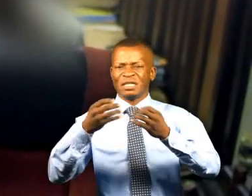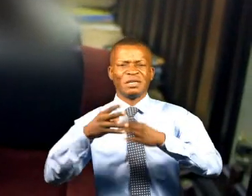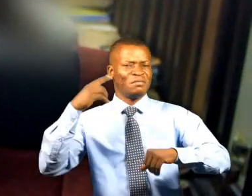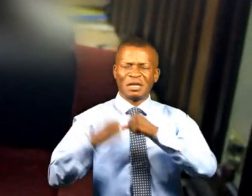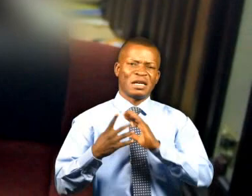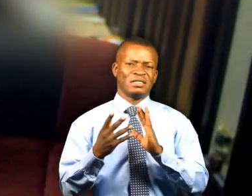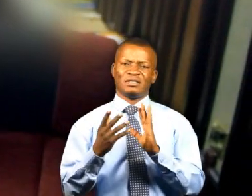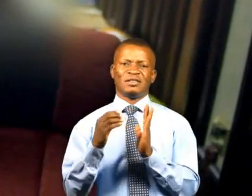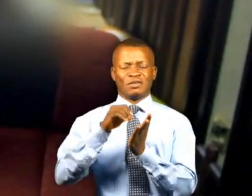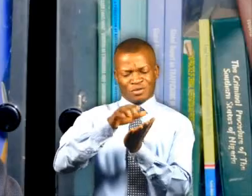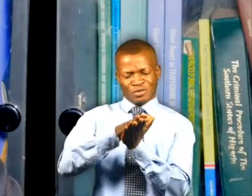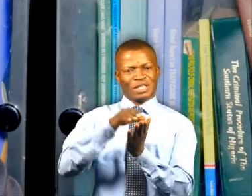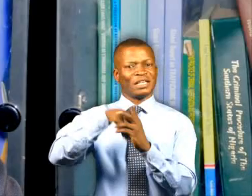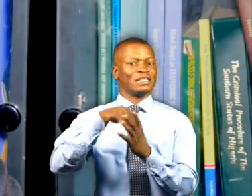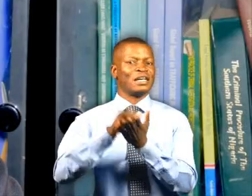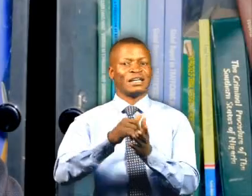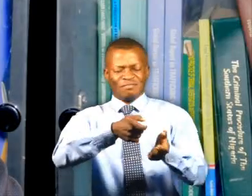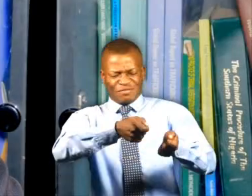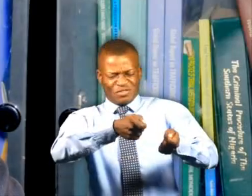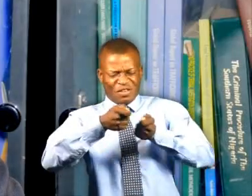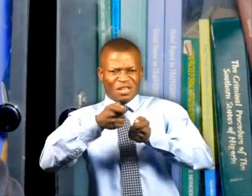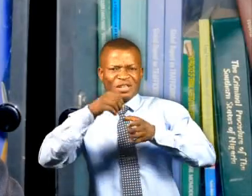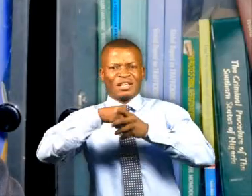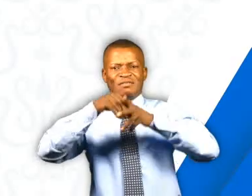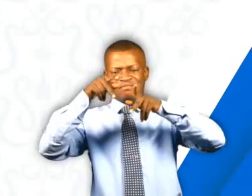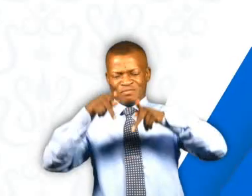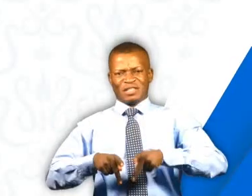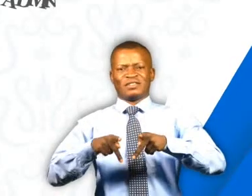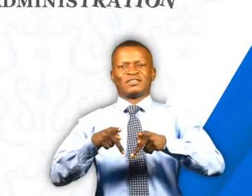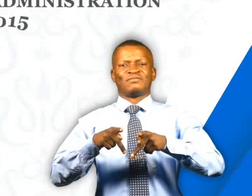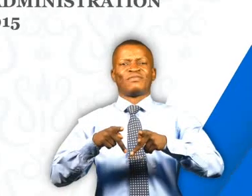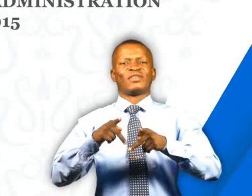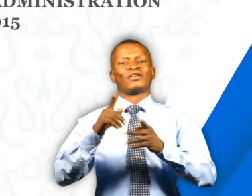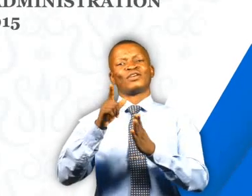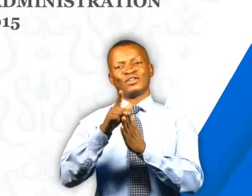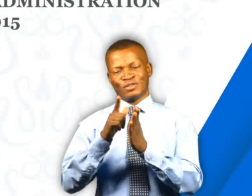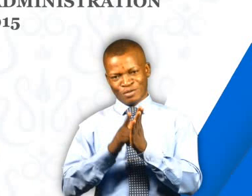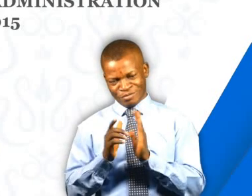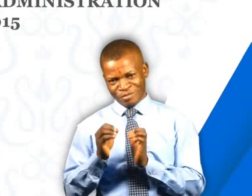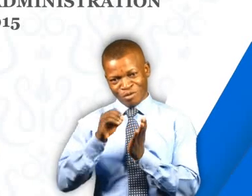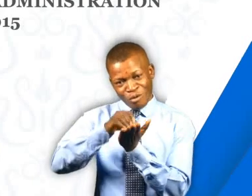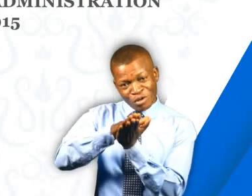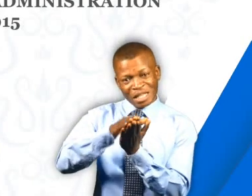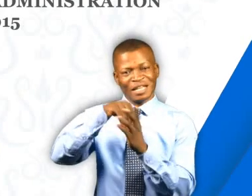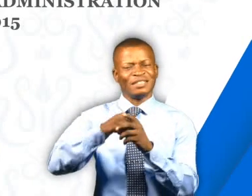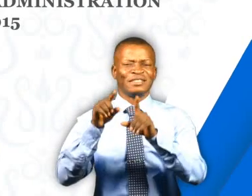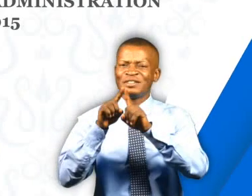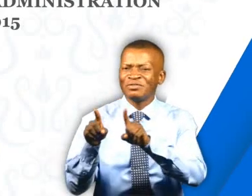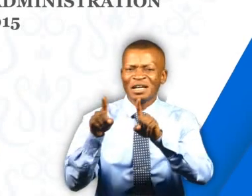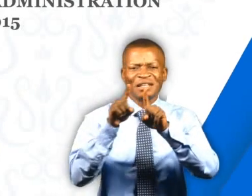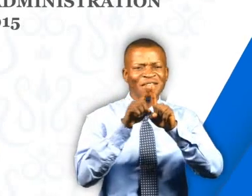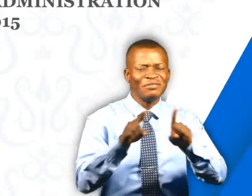are a lot of penalties contained in the Trafficking in Person and Profession Act,